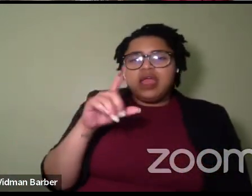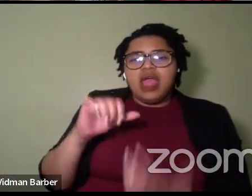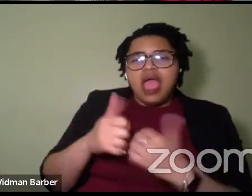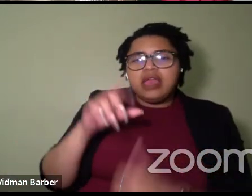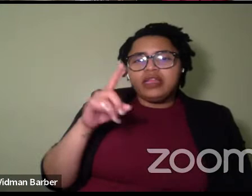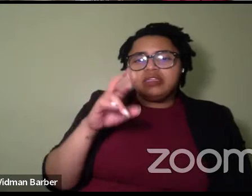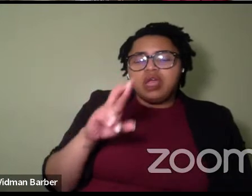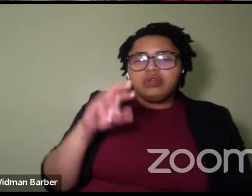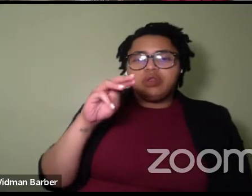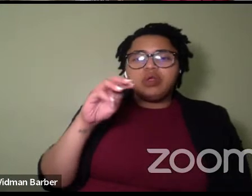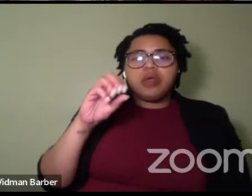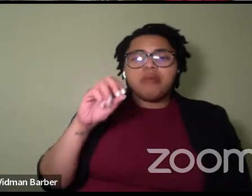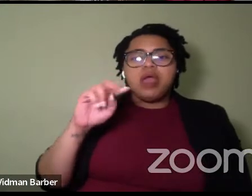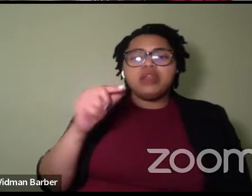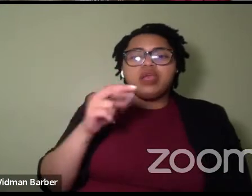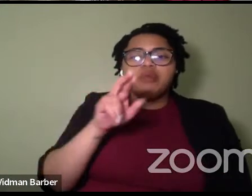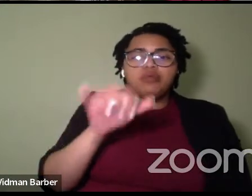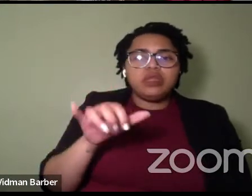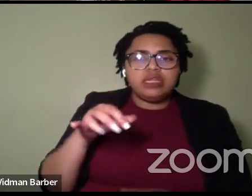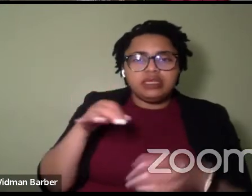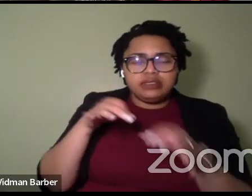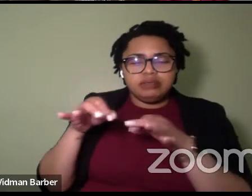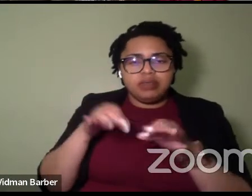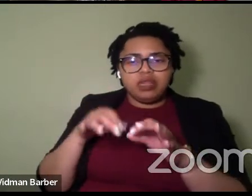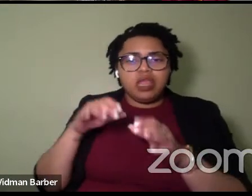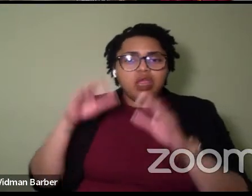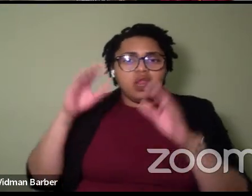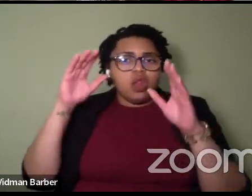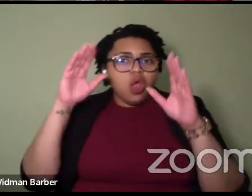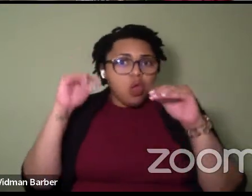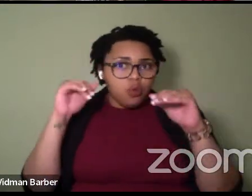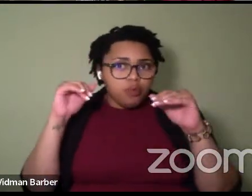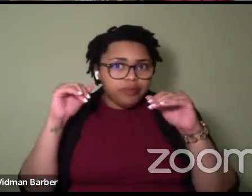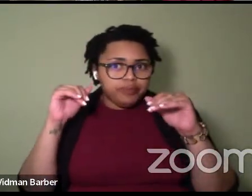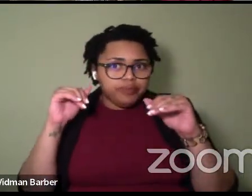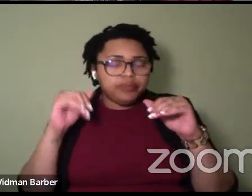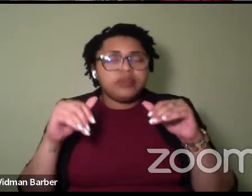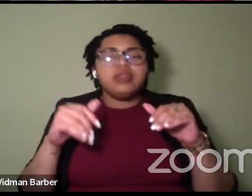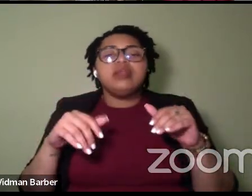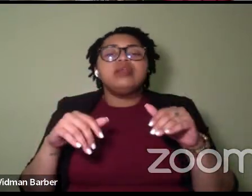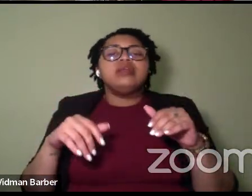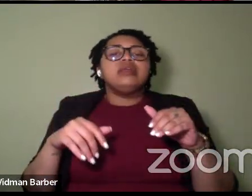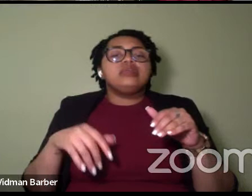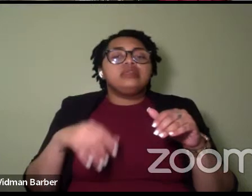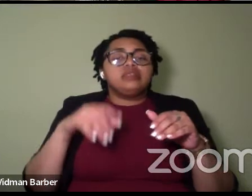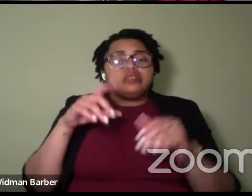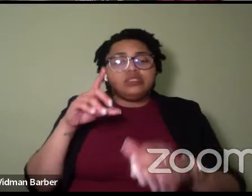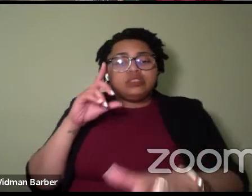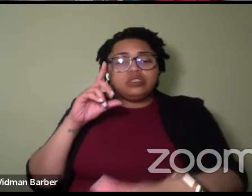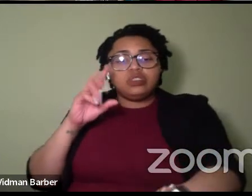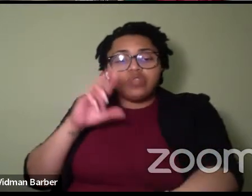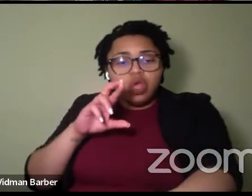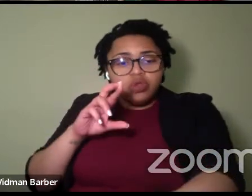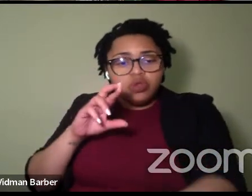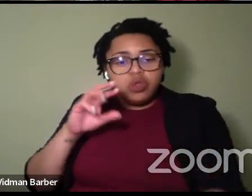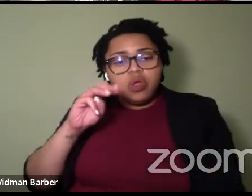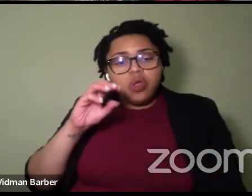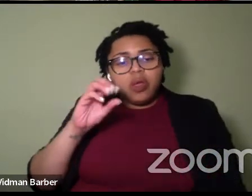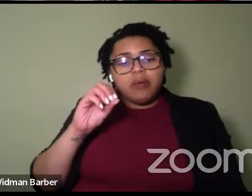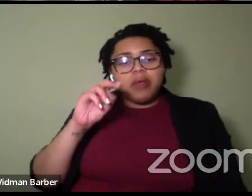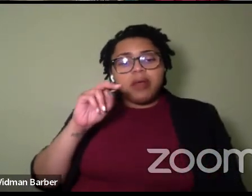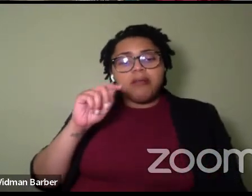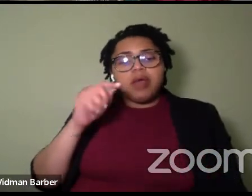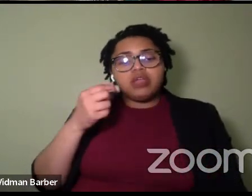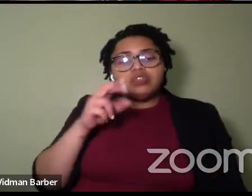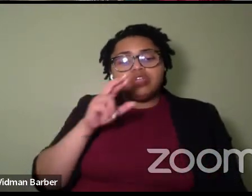couple times. So if you can put it in the YouTube chat, you're the first person. She said, hope is something. Put that in the YouTube chat and